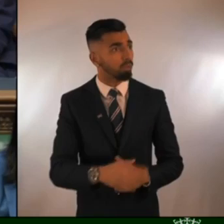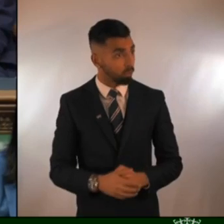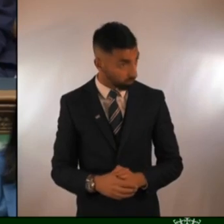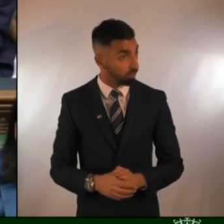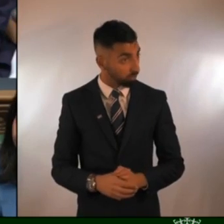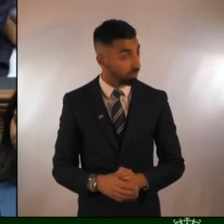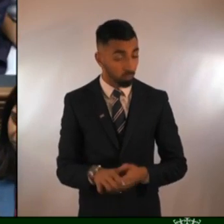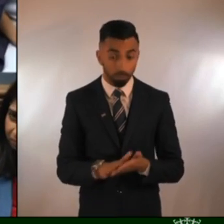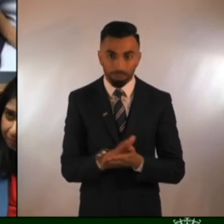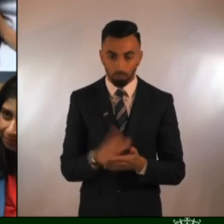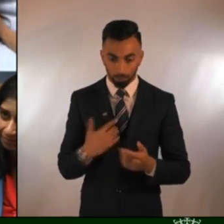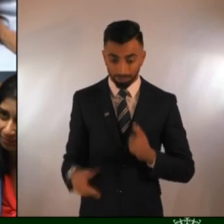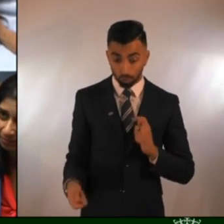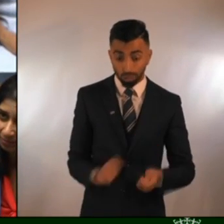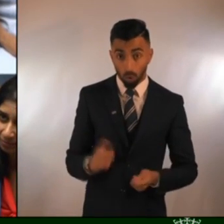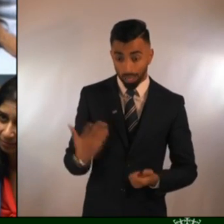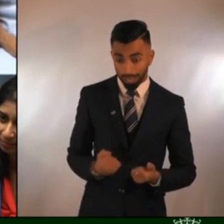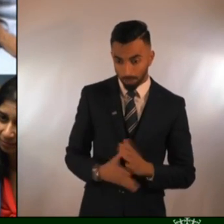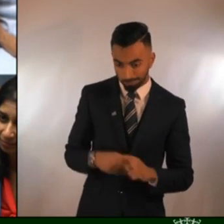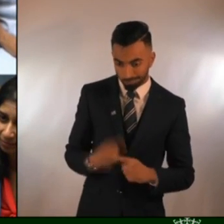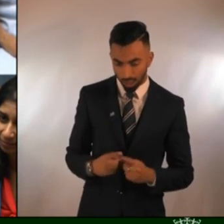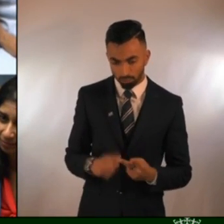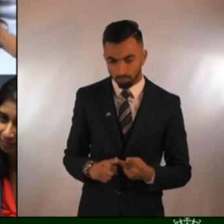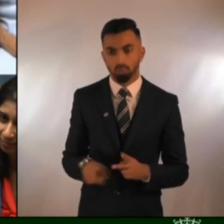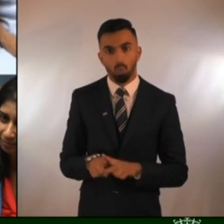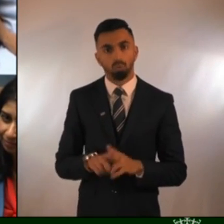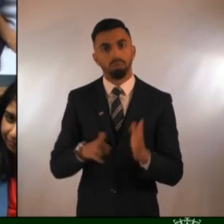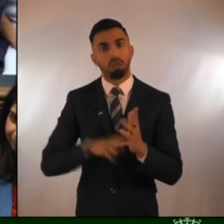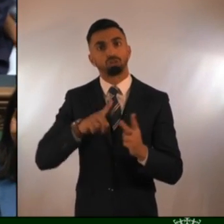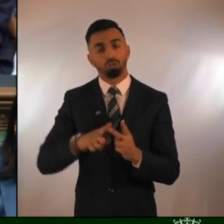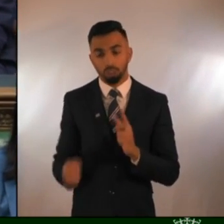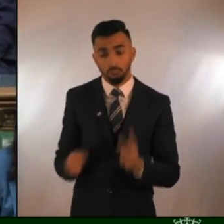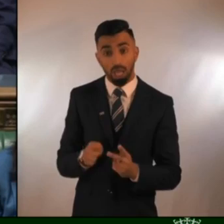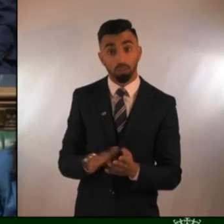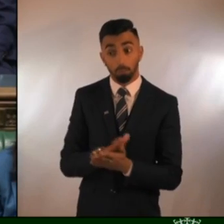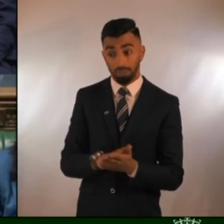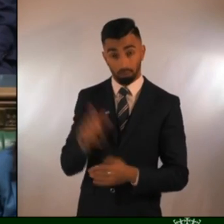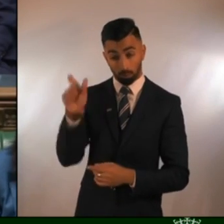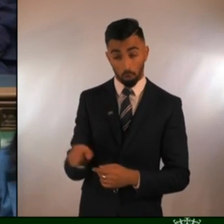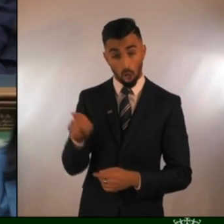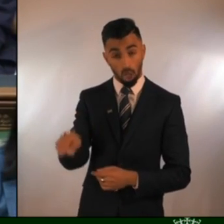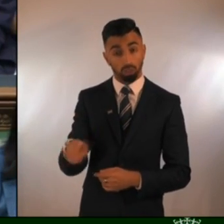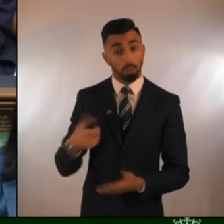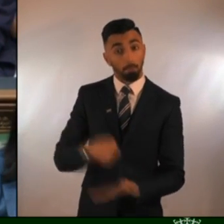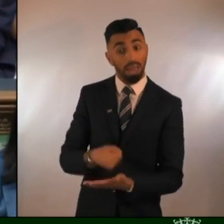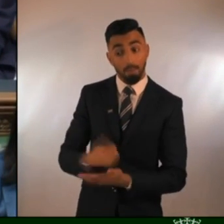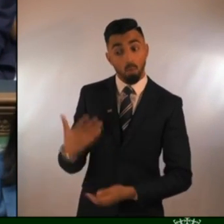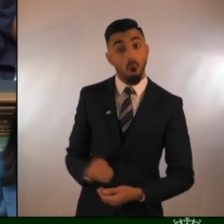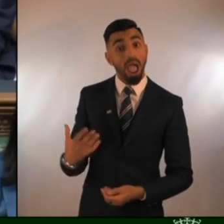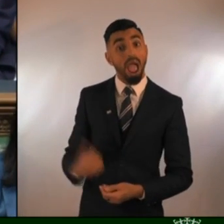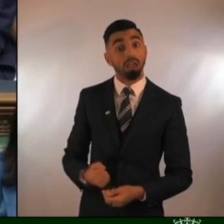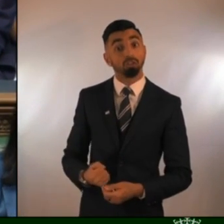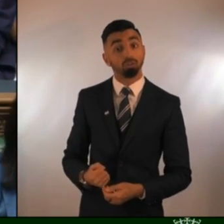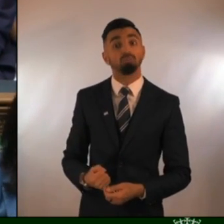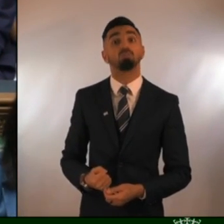national insurance mean that someone working full-time on the minimum wage will be more than £5,200 better off than